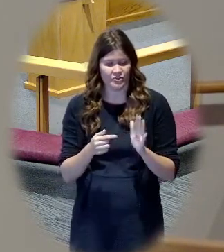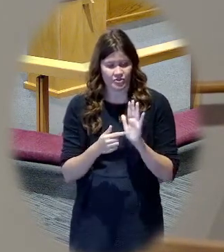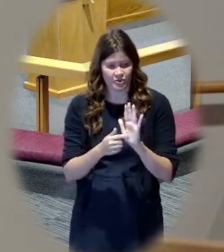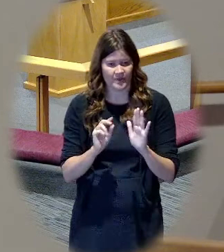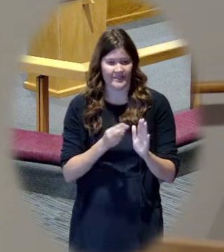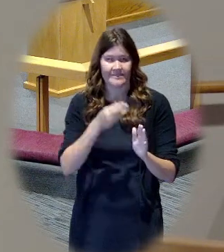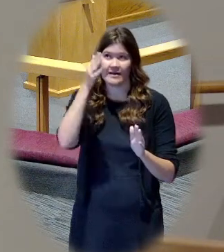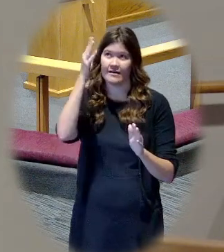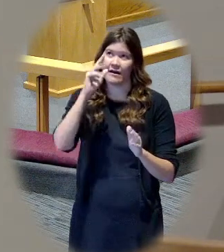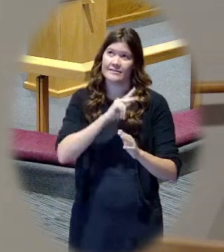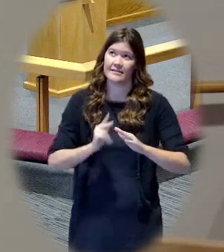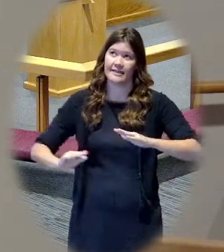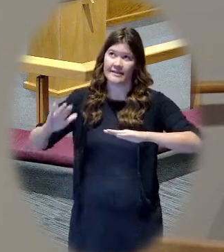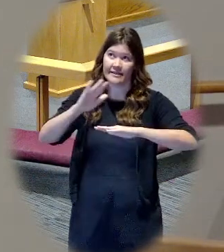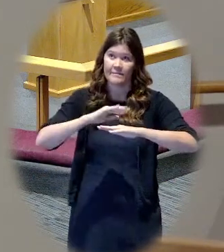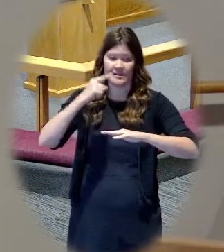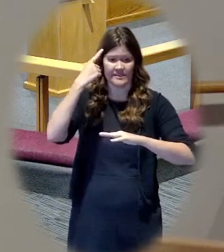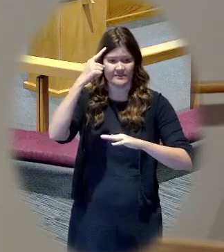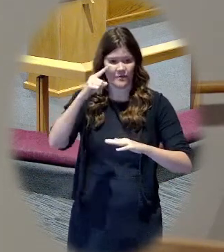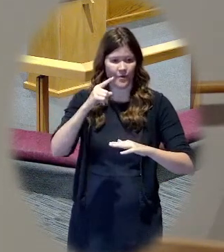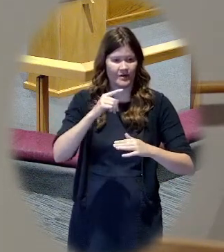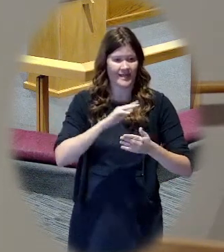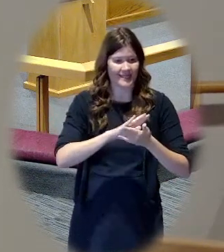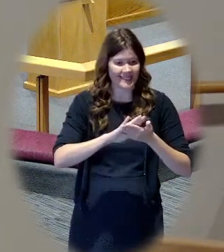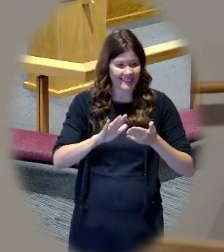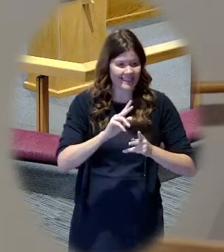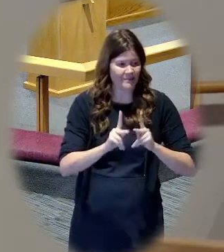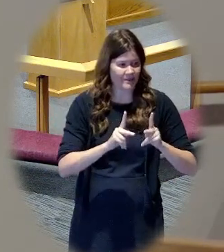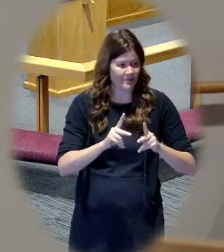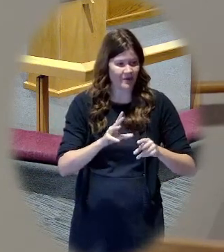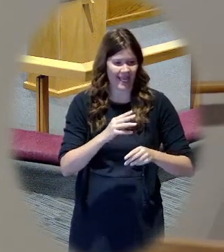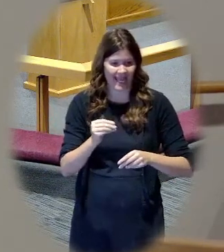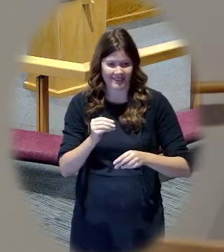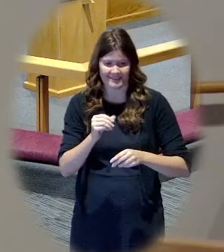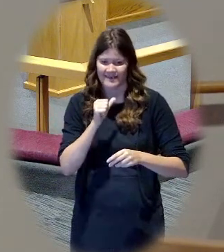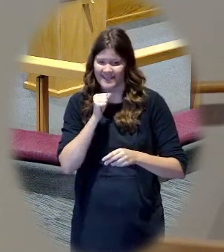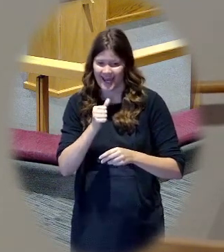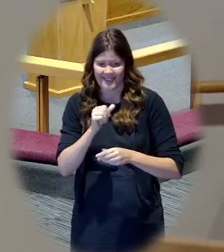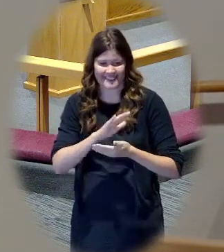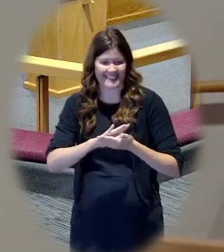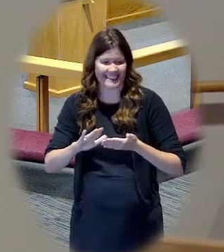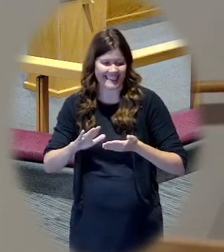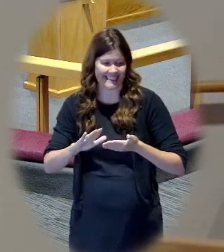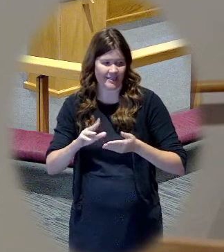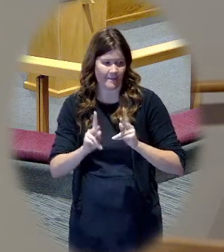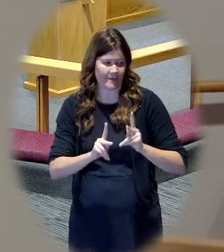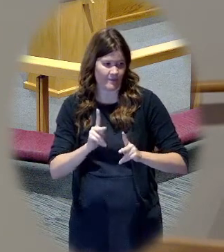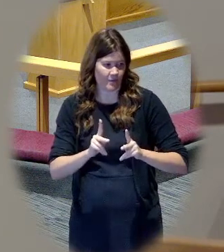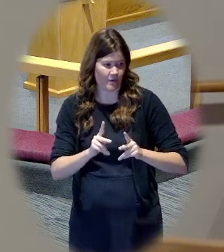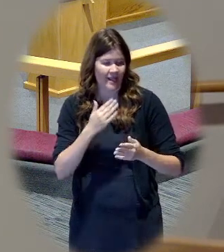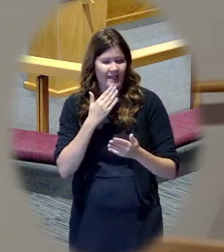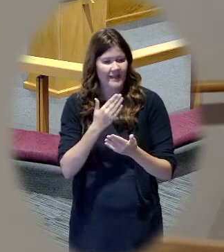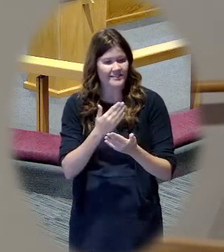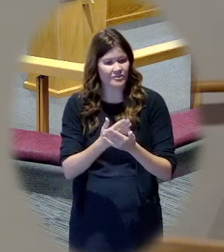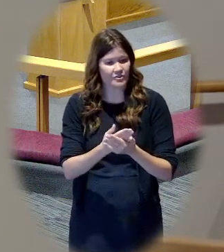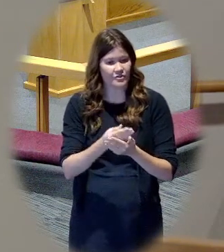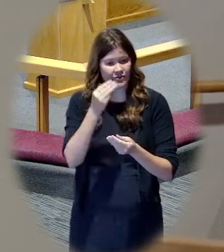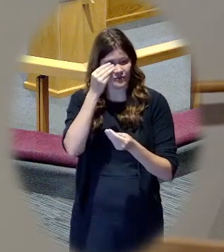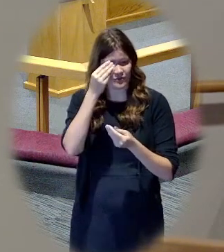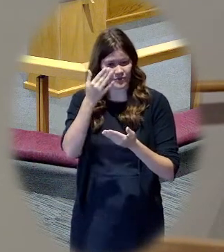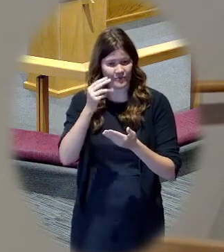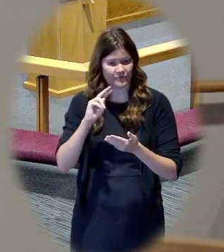people as well as clean people, which is good news for us, because guess